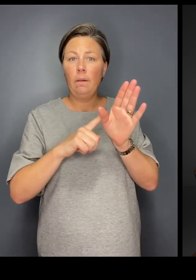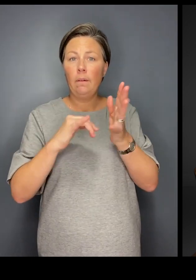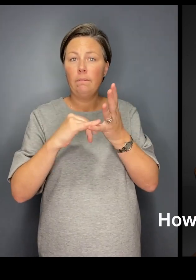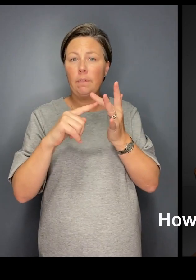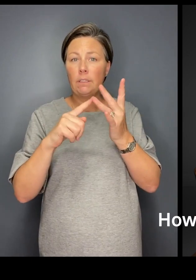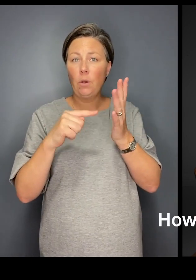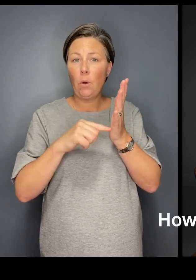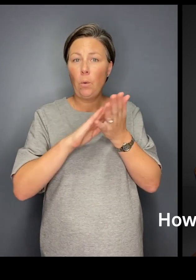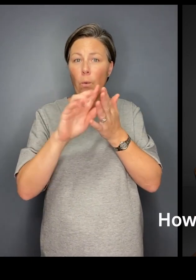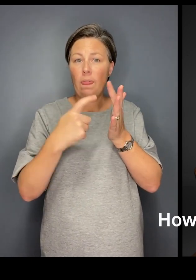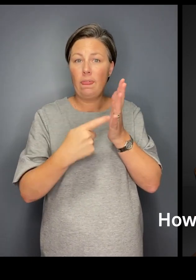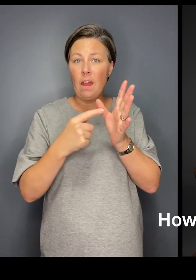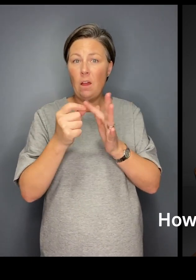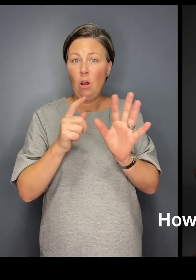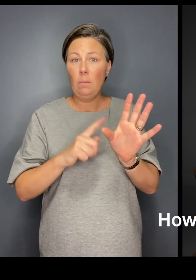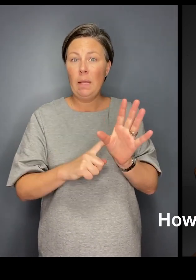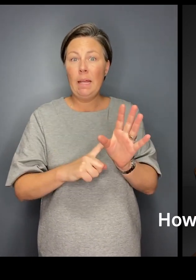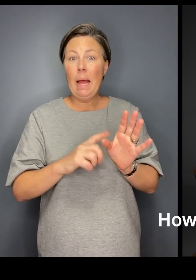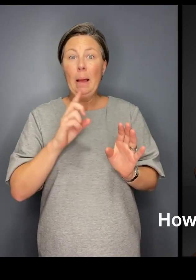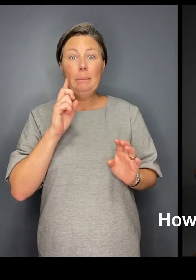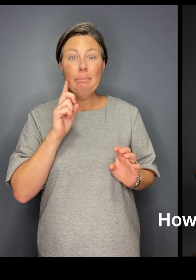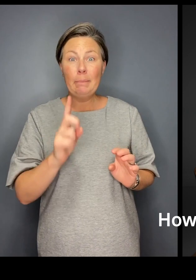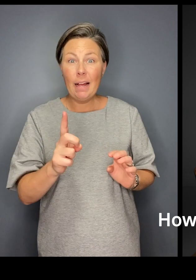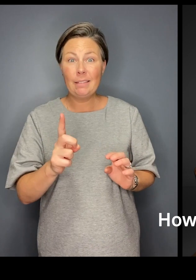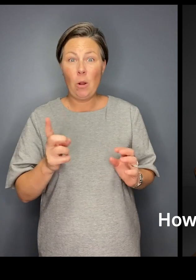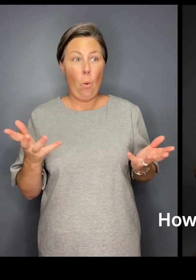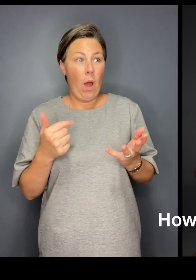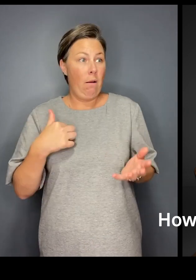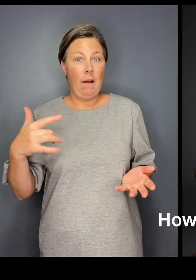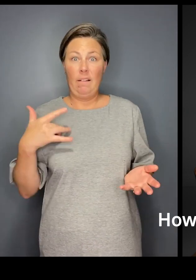physiotherapy. However, in my